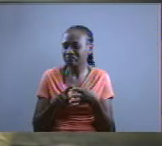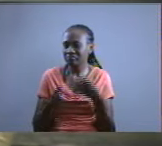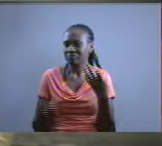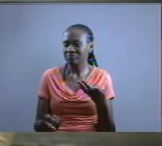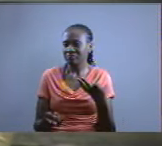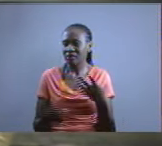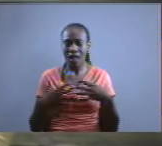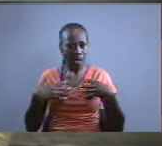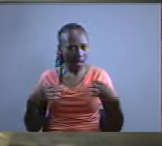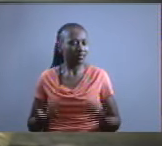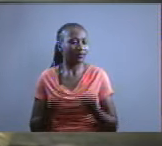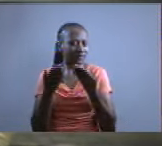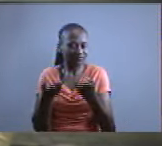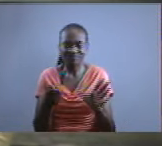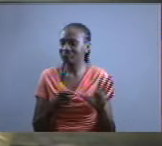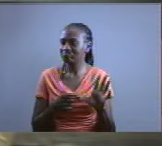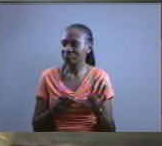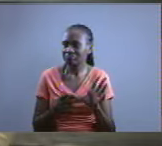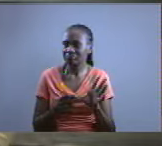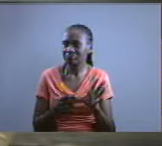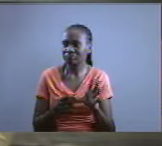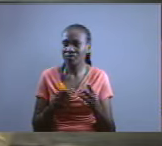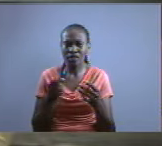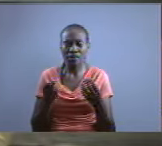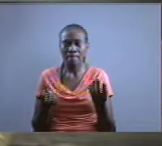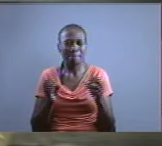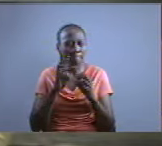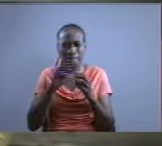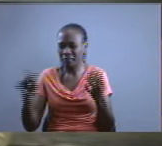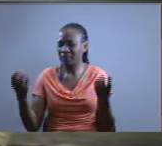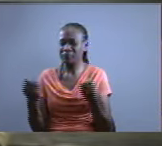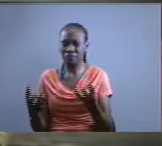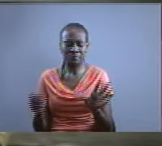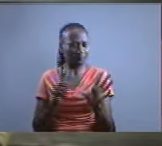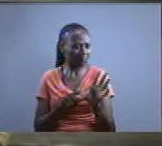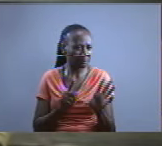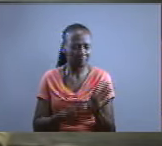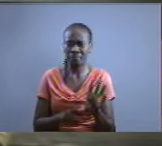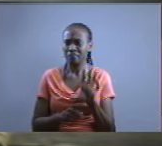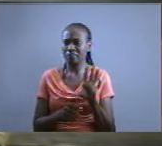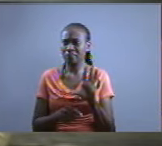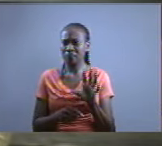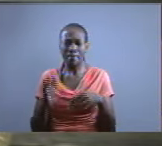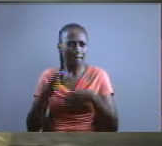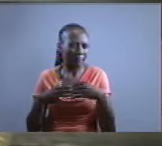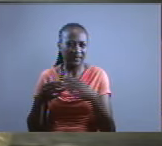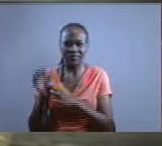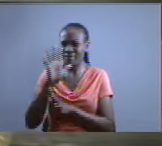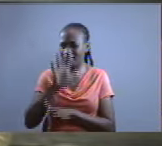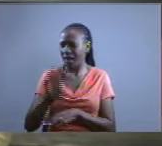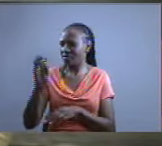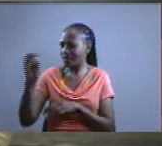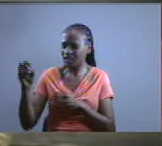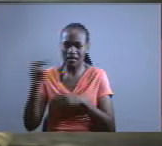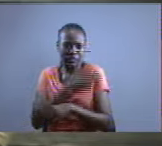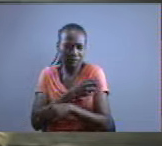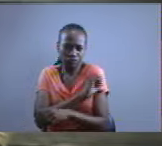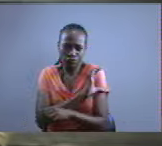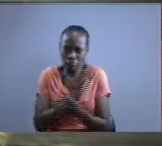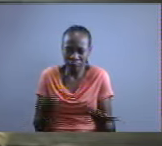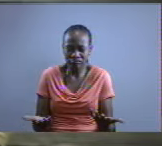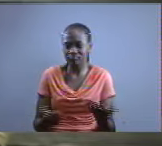brought health services within easier reach to millions of rural people. ANC has proudly built 500 new clinics. ANC